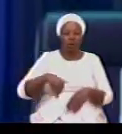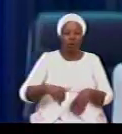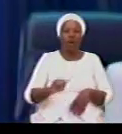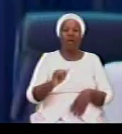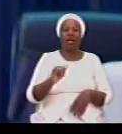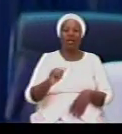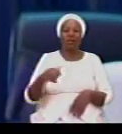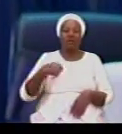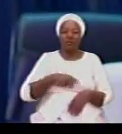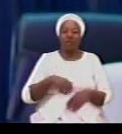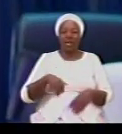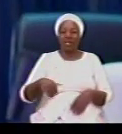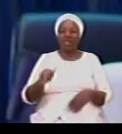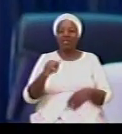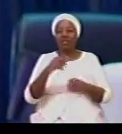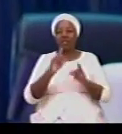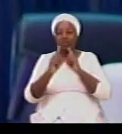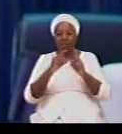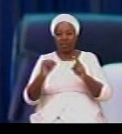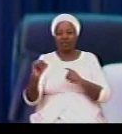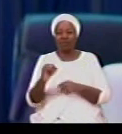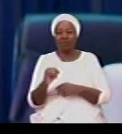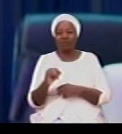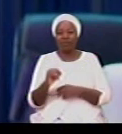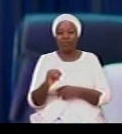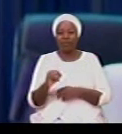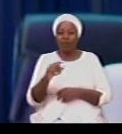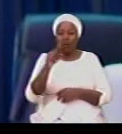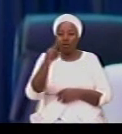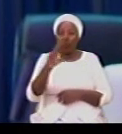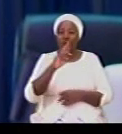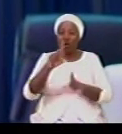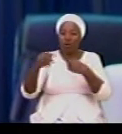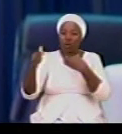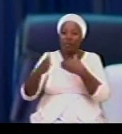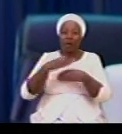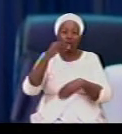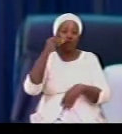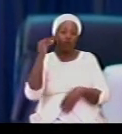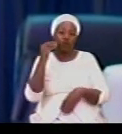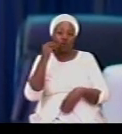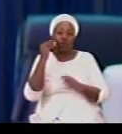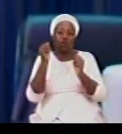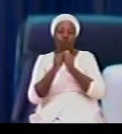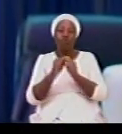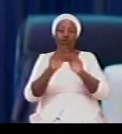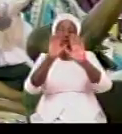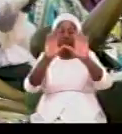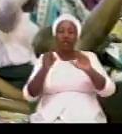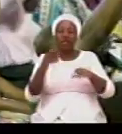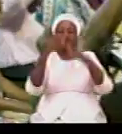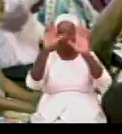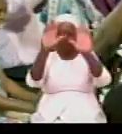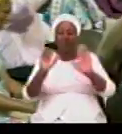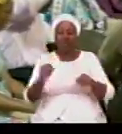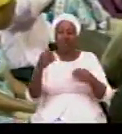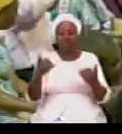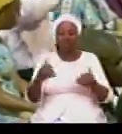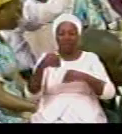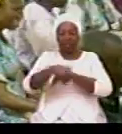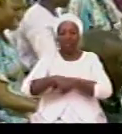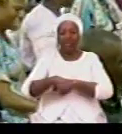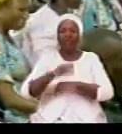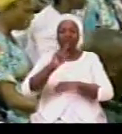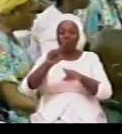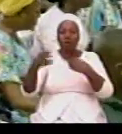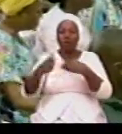are going home with wonder of wonders tonight. You are going home with salvation. Going